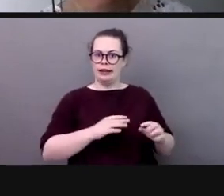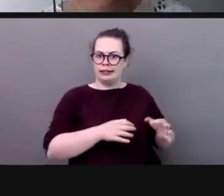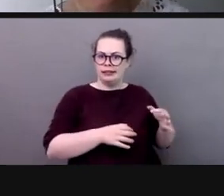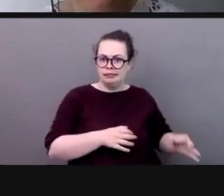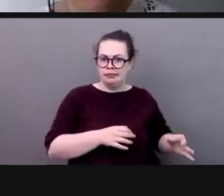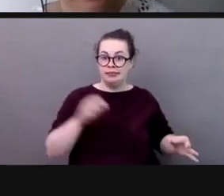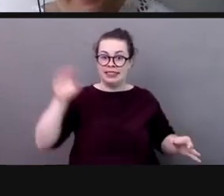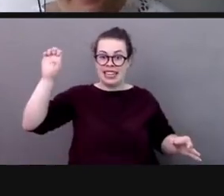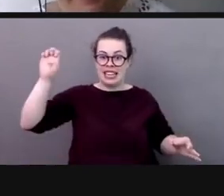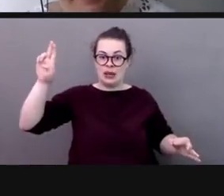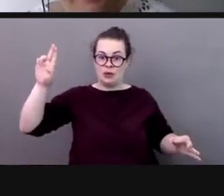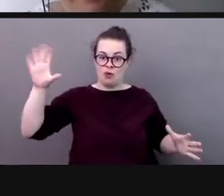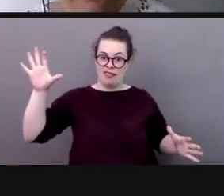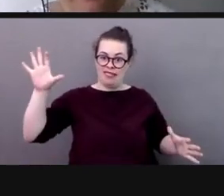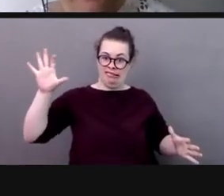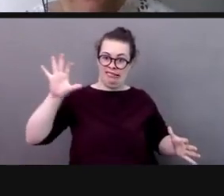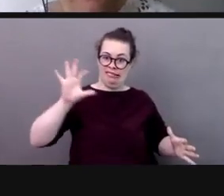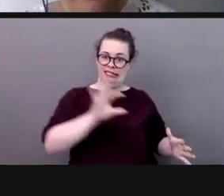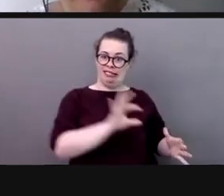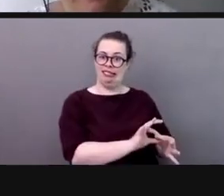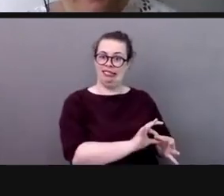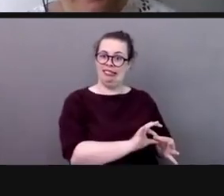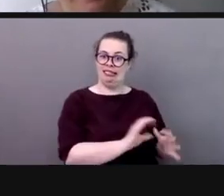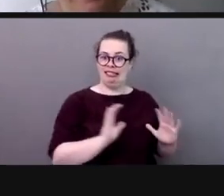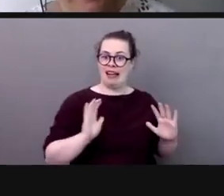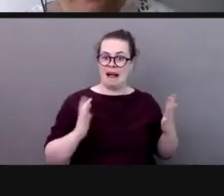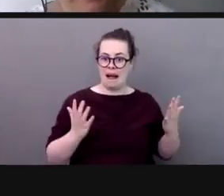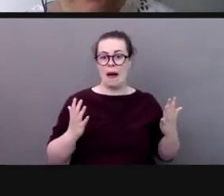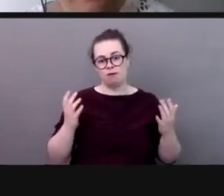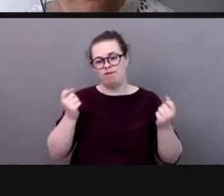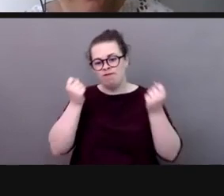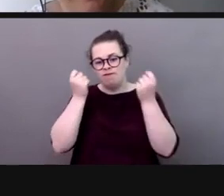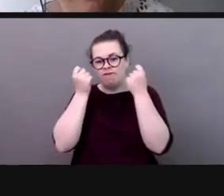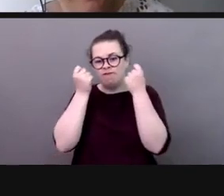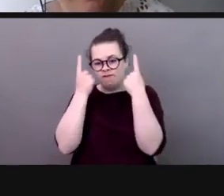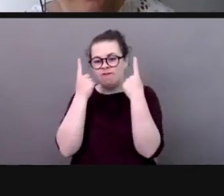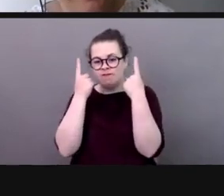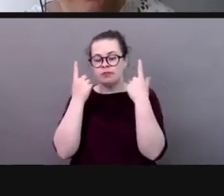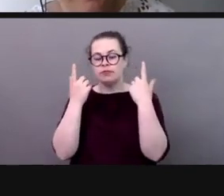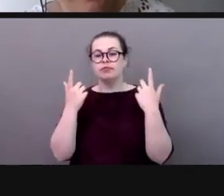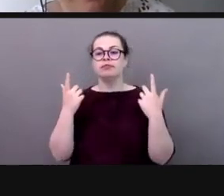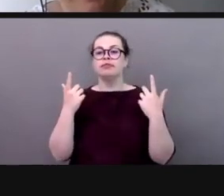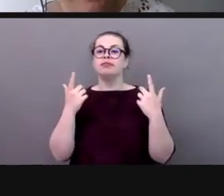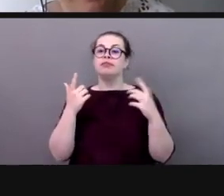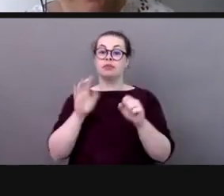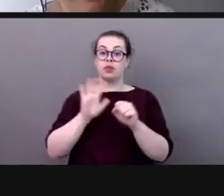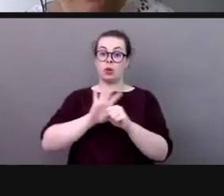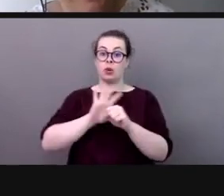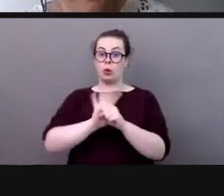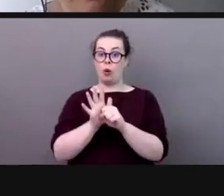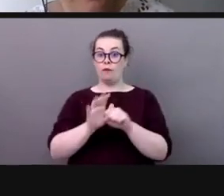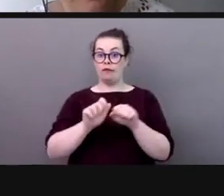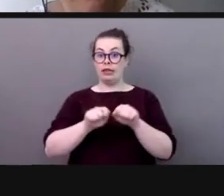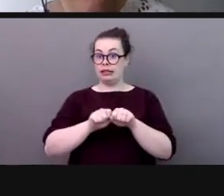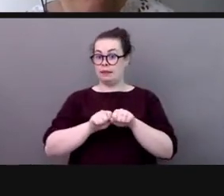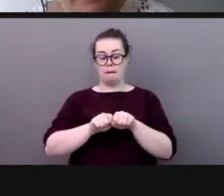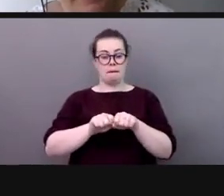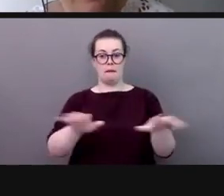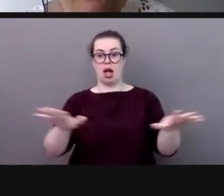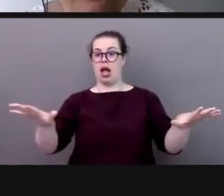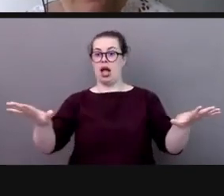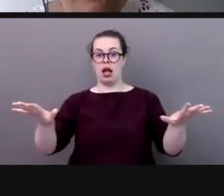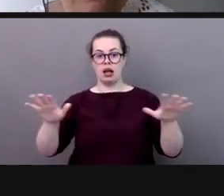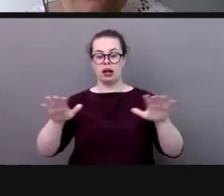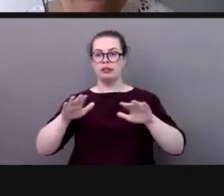is still in your mind. But with the pandemic, there's even more realization that